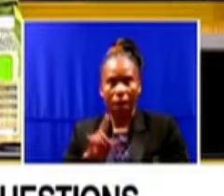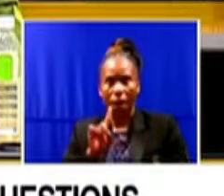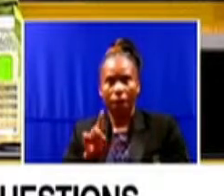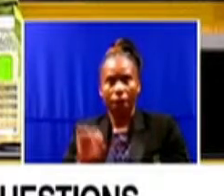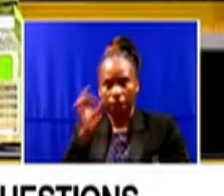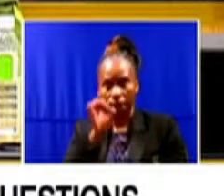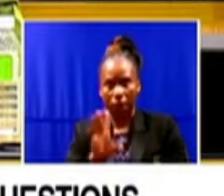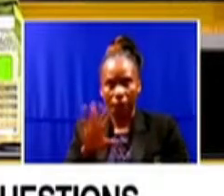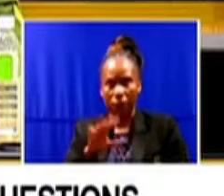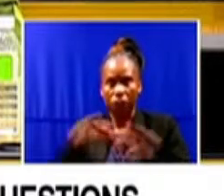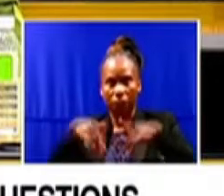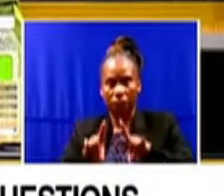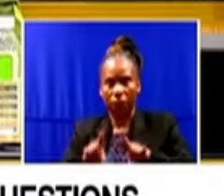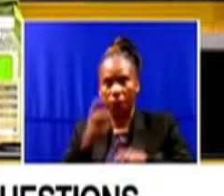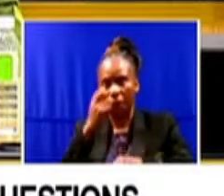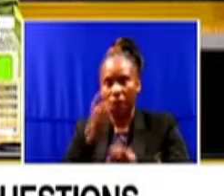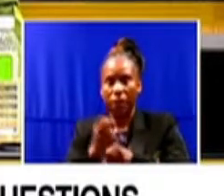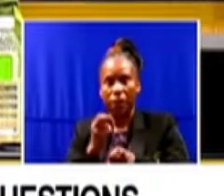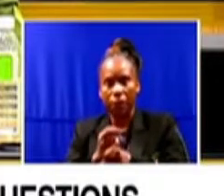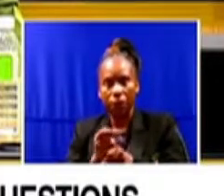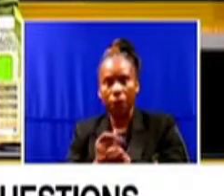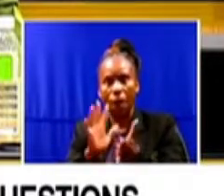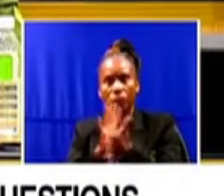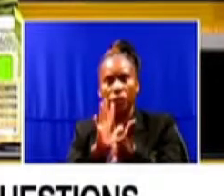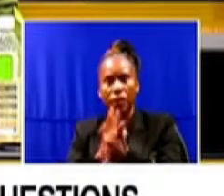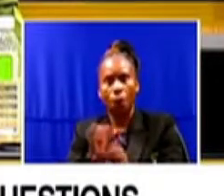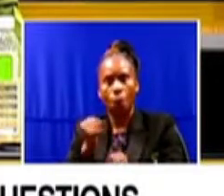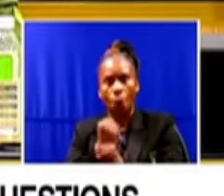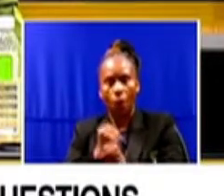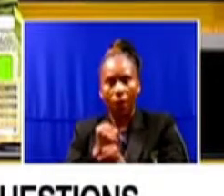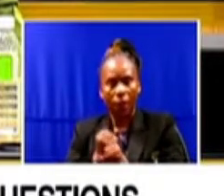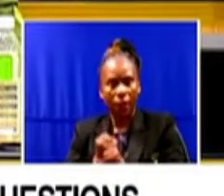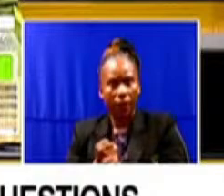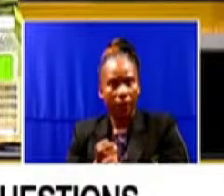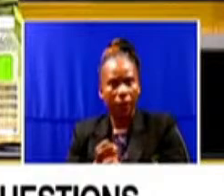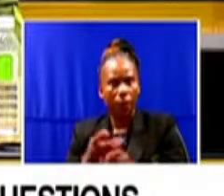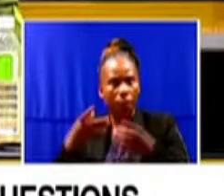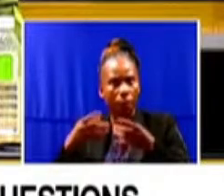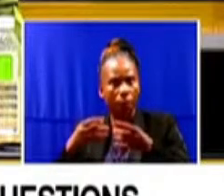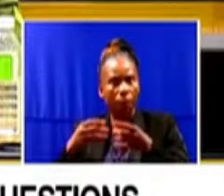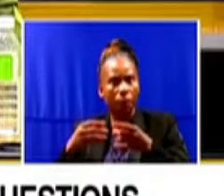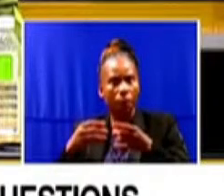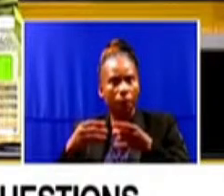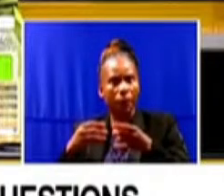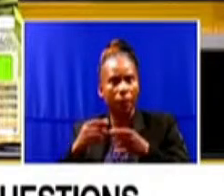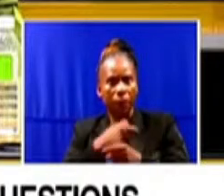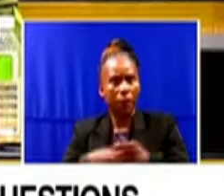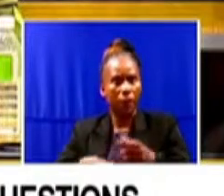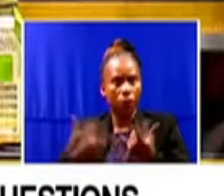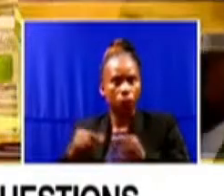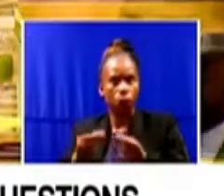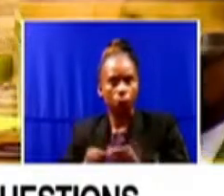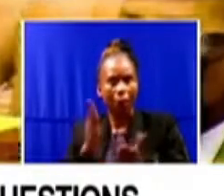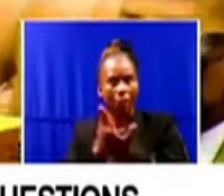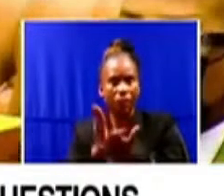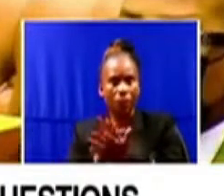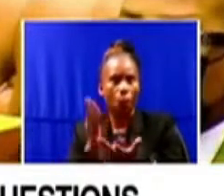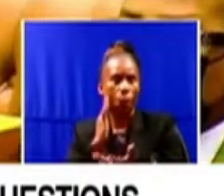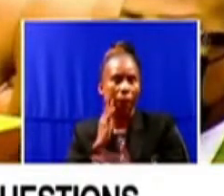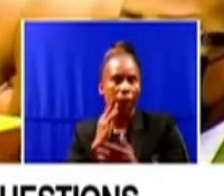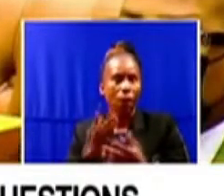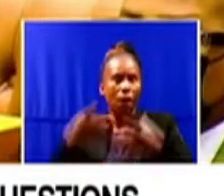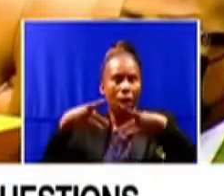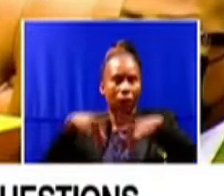we have to appreciate the work done by the President, in particular when he was chairing the AU, by coordinating all the heads of